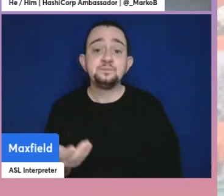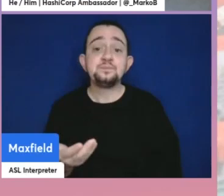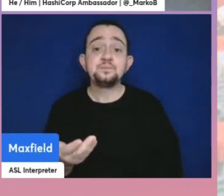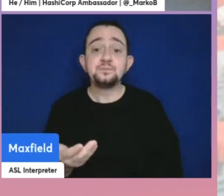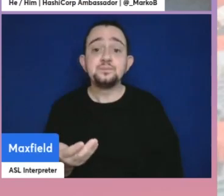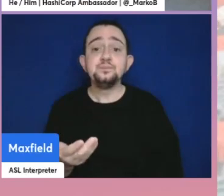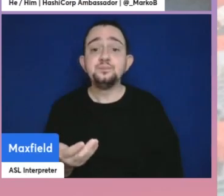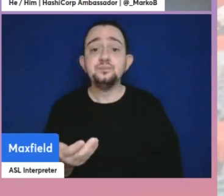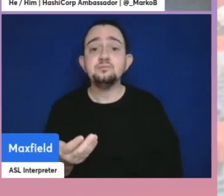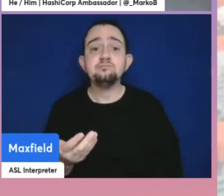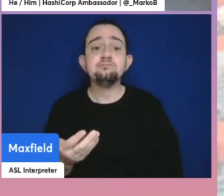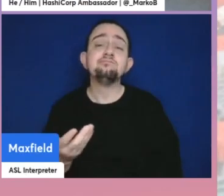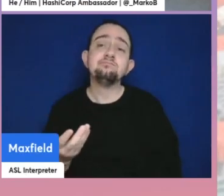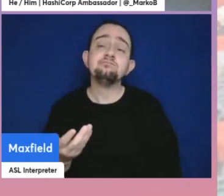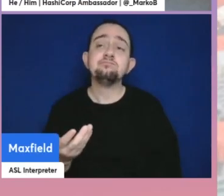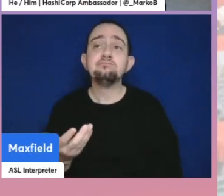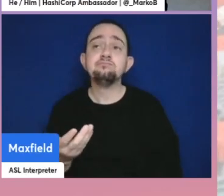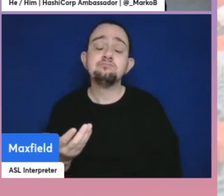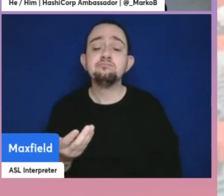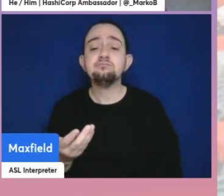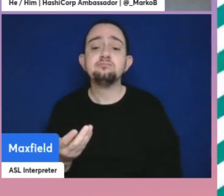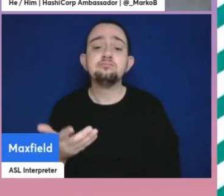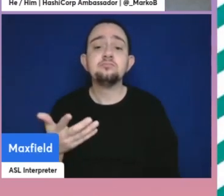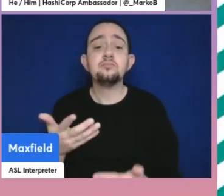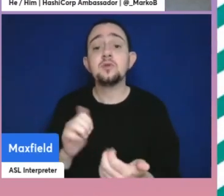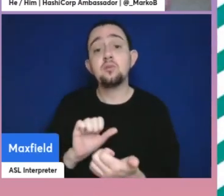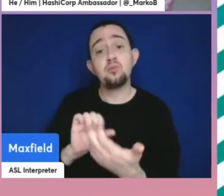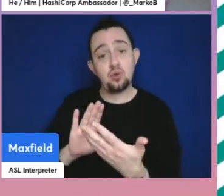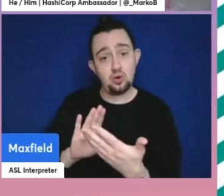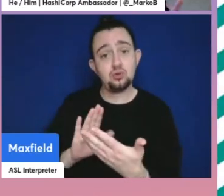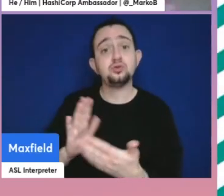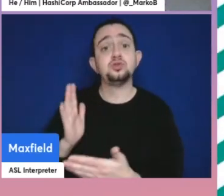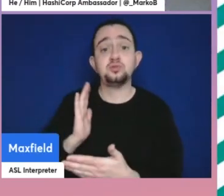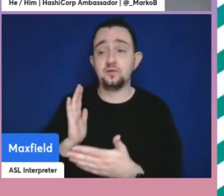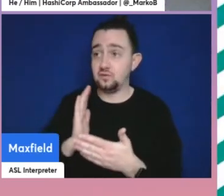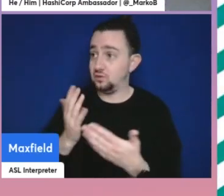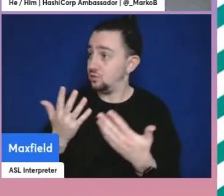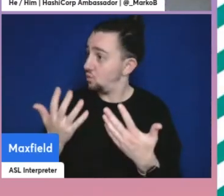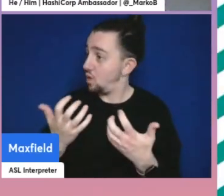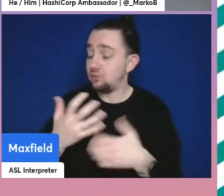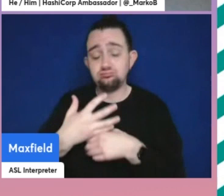following the, kind of the approach of trying to keep it simple,